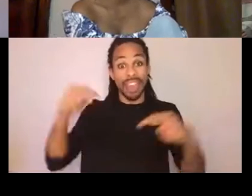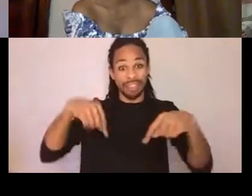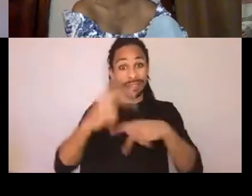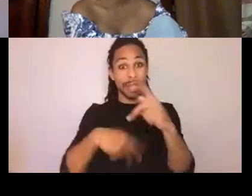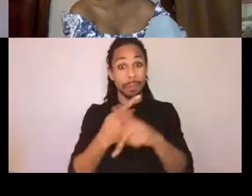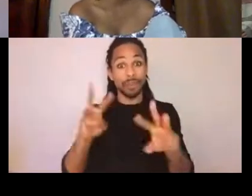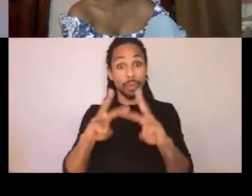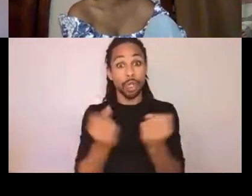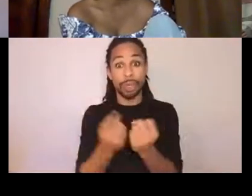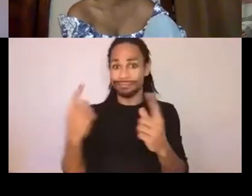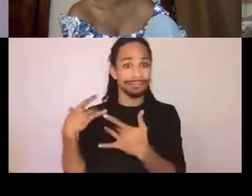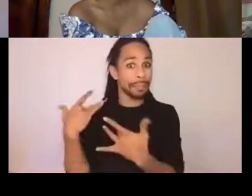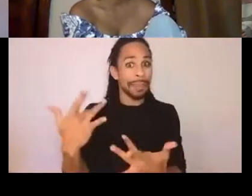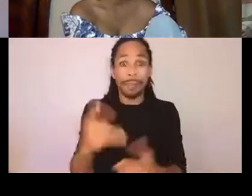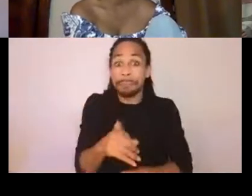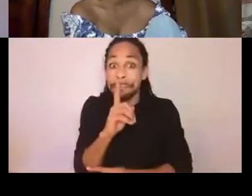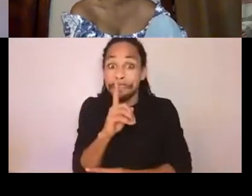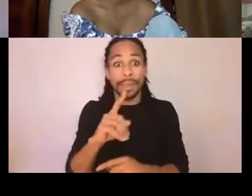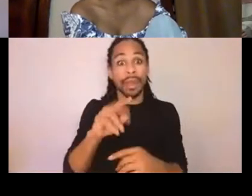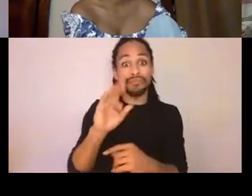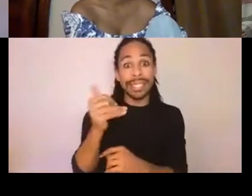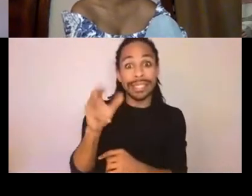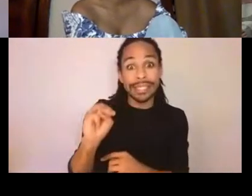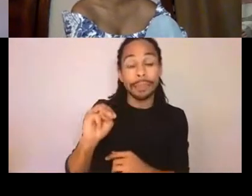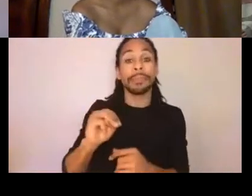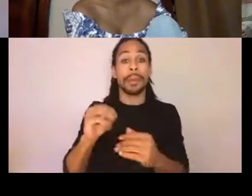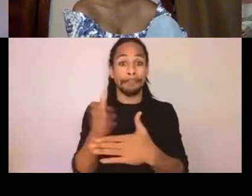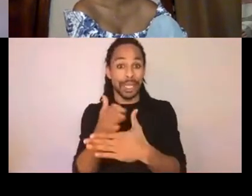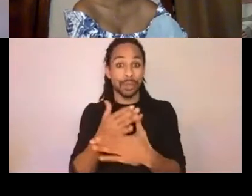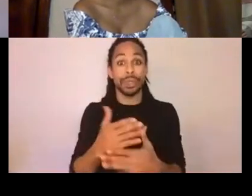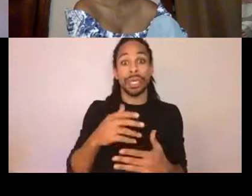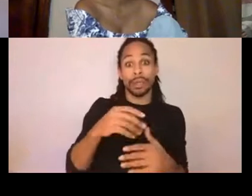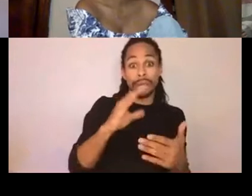have not addressed the racism that can take place within and between specific communities of color.